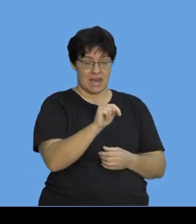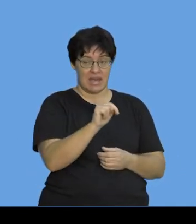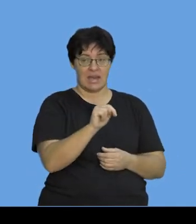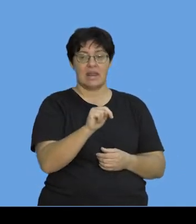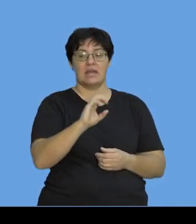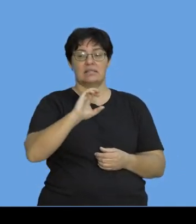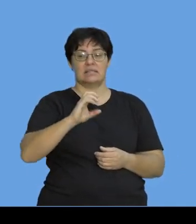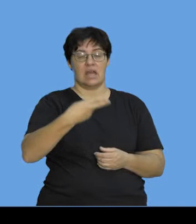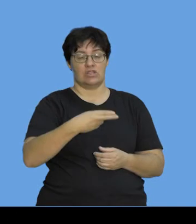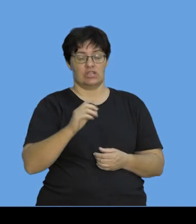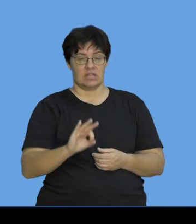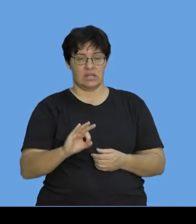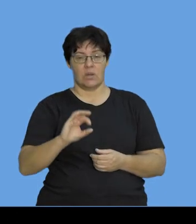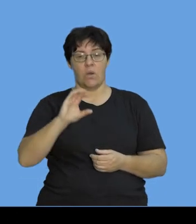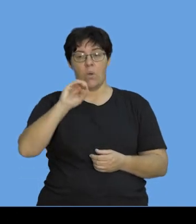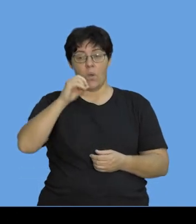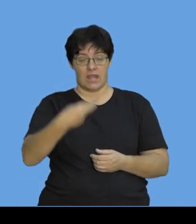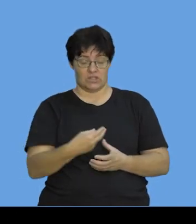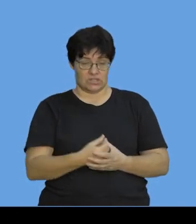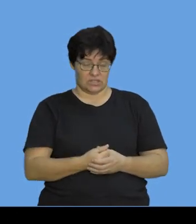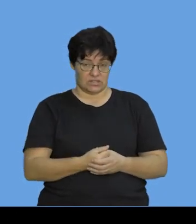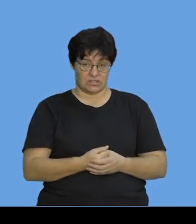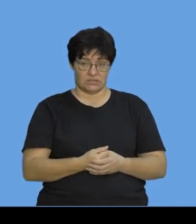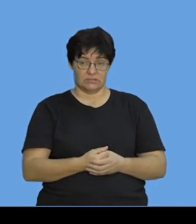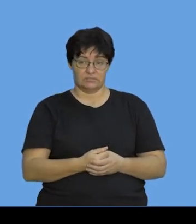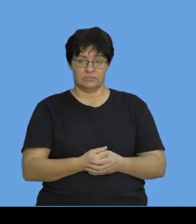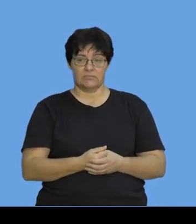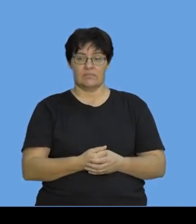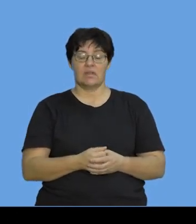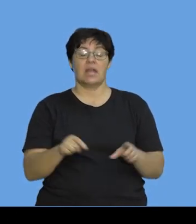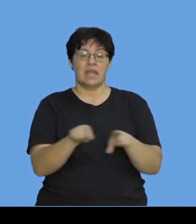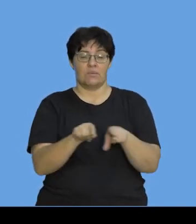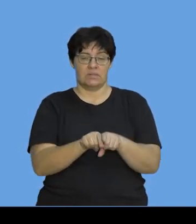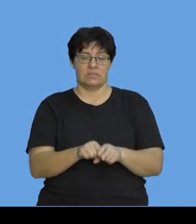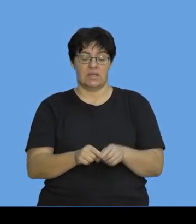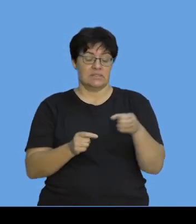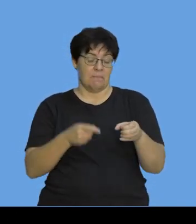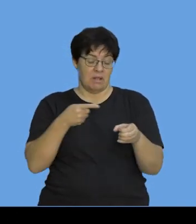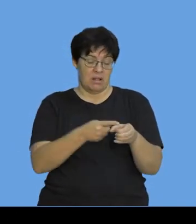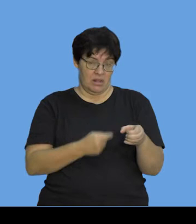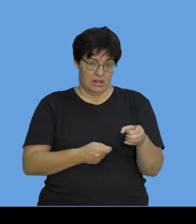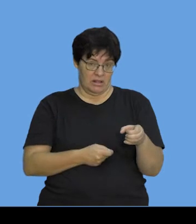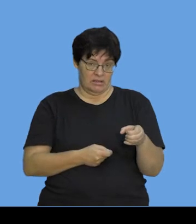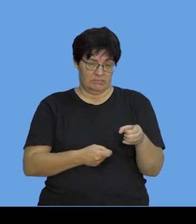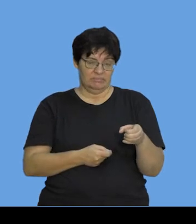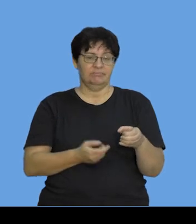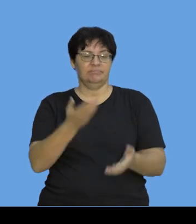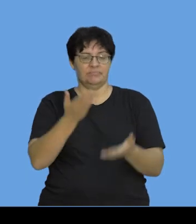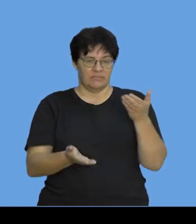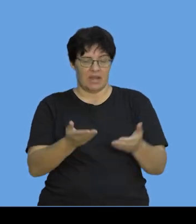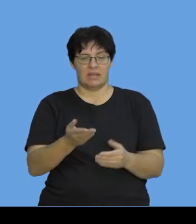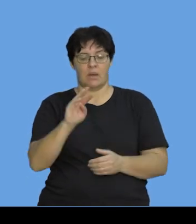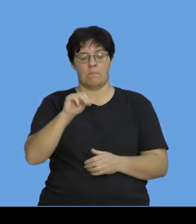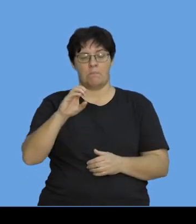CH3OH, right, is equals to the mass of the sample divided by the molar mass, okay? Now,